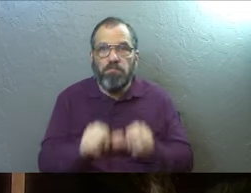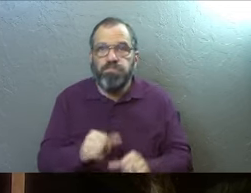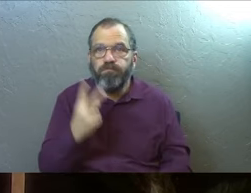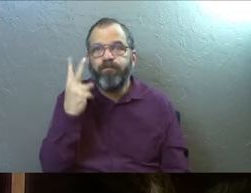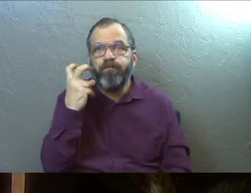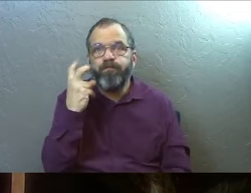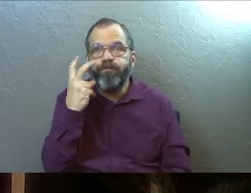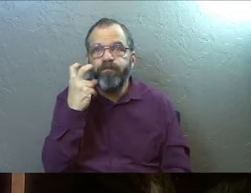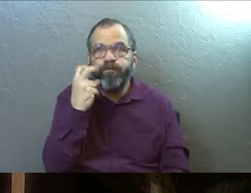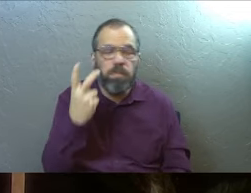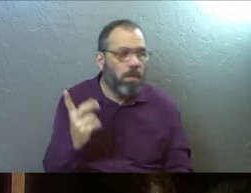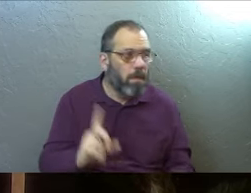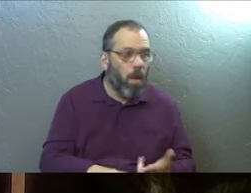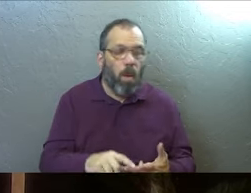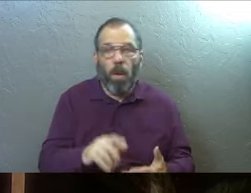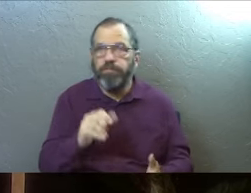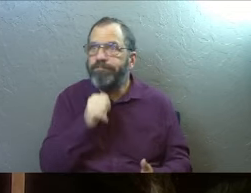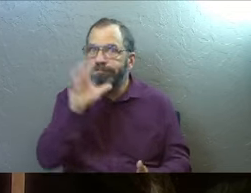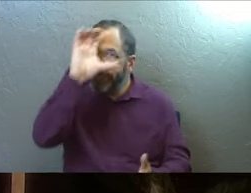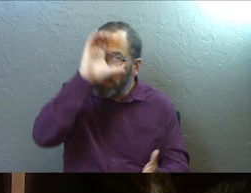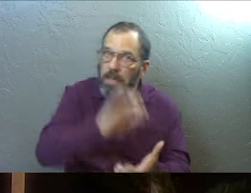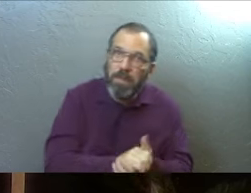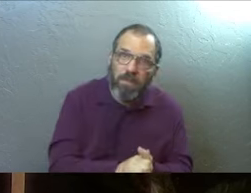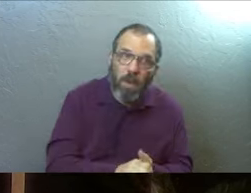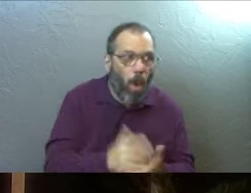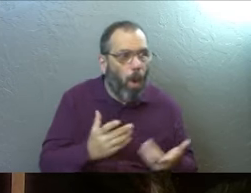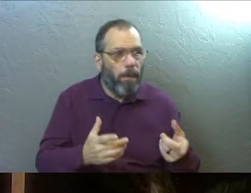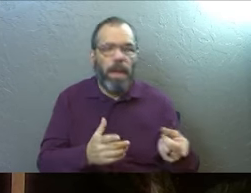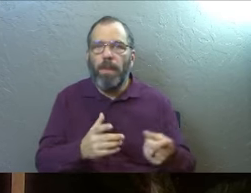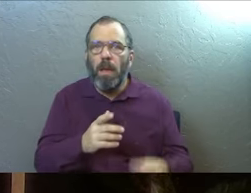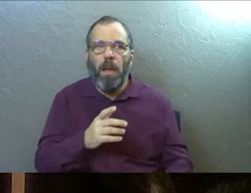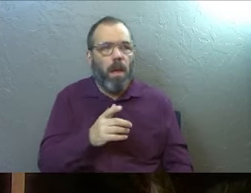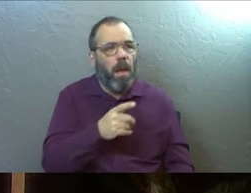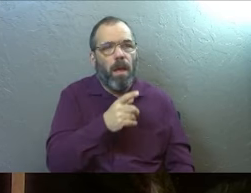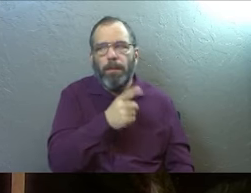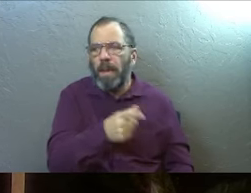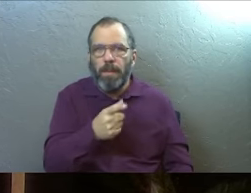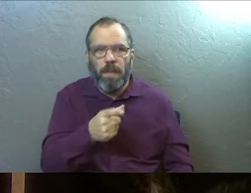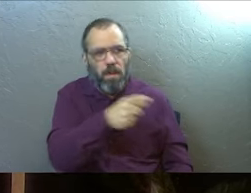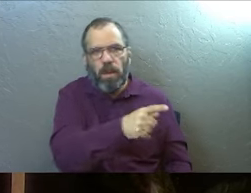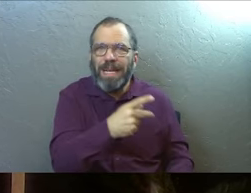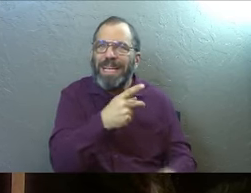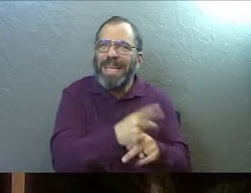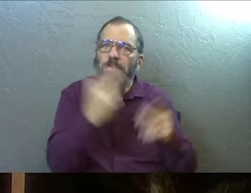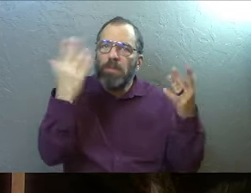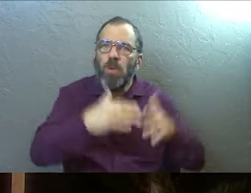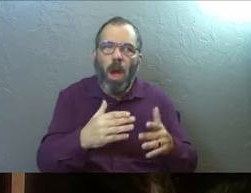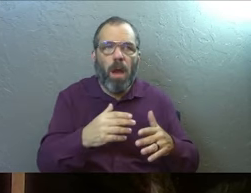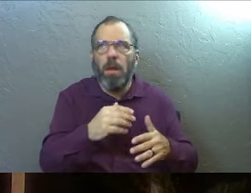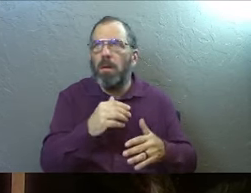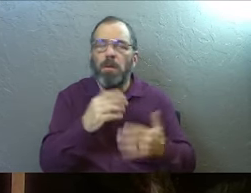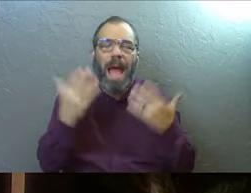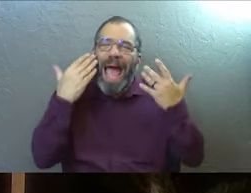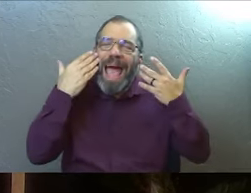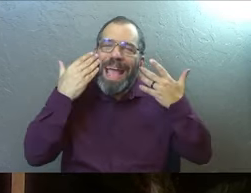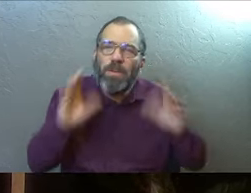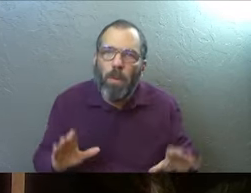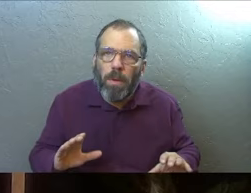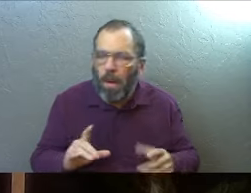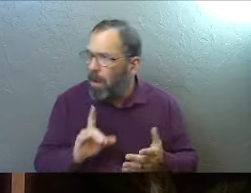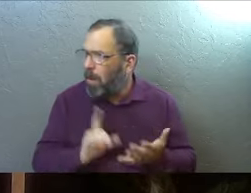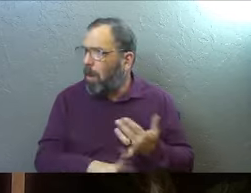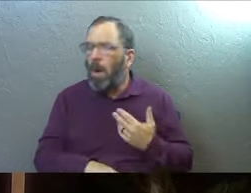be doubt and unbelief. Maybe it would have kept him in a dark place. I don't know.